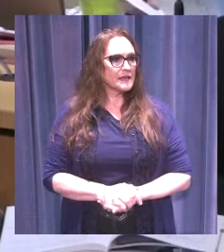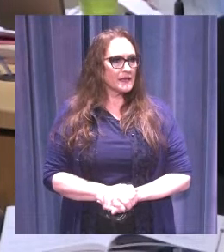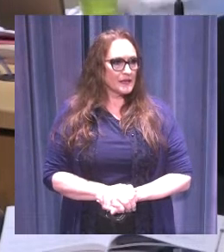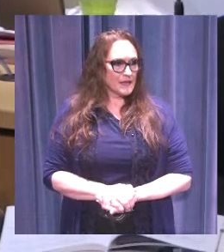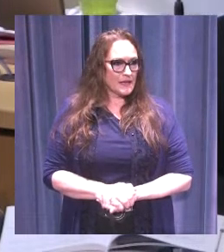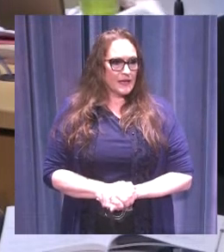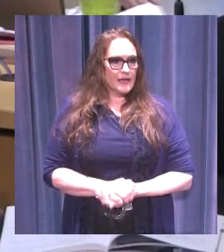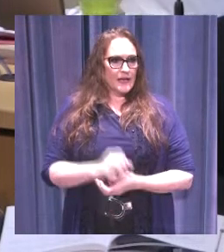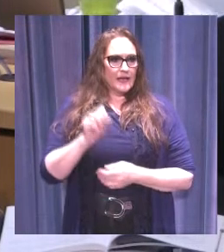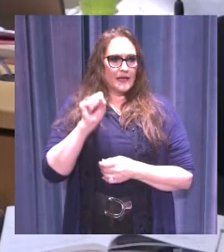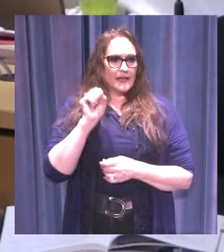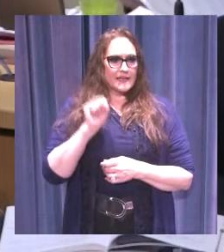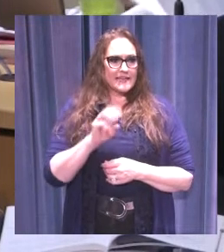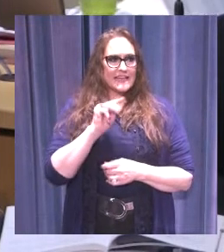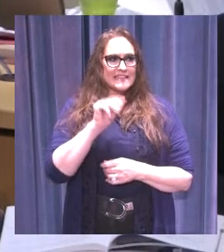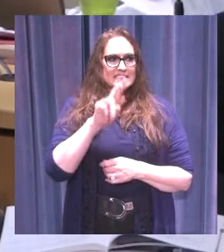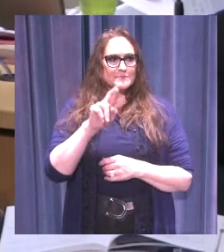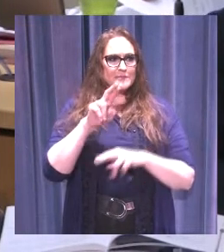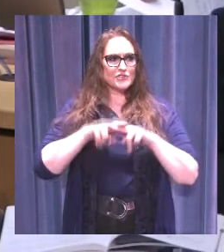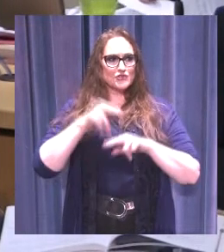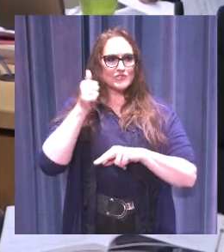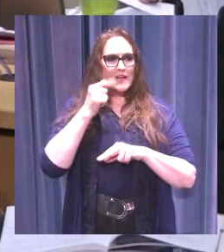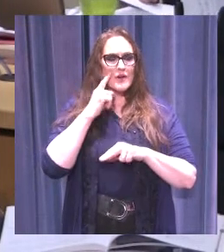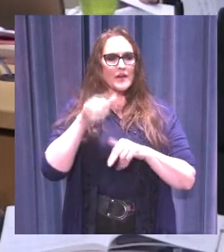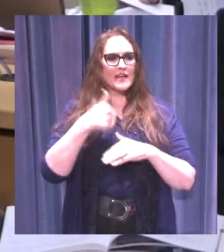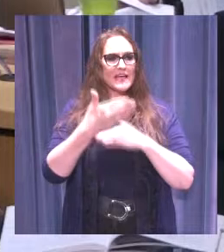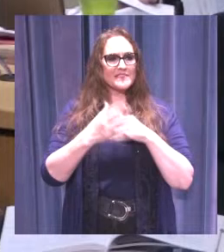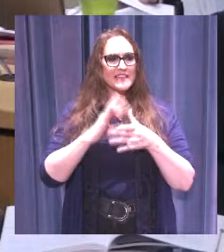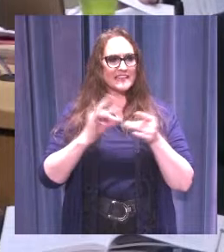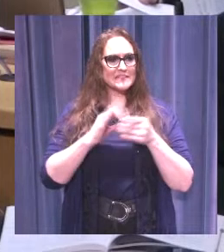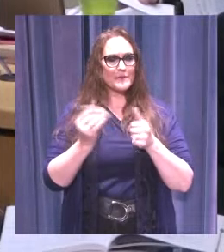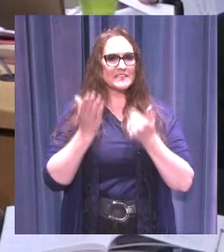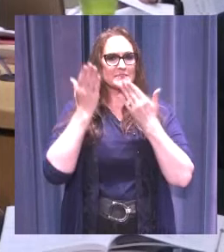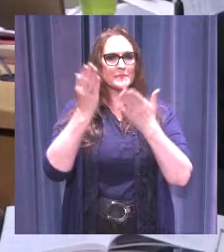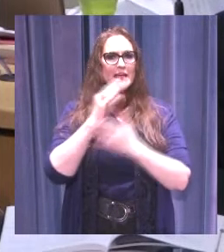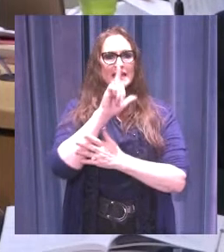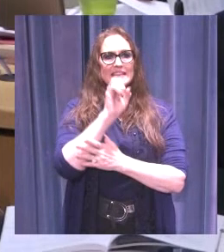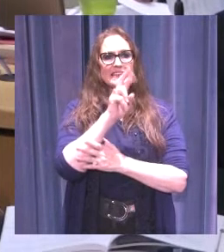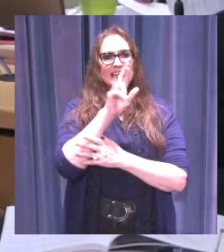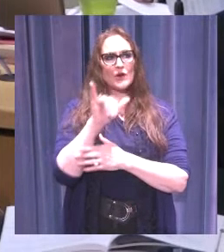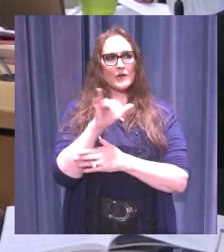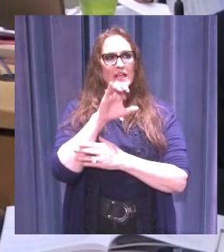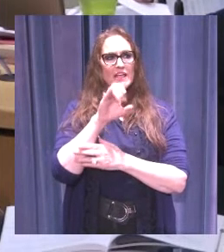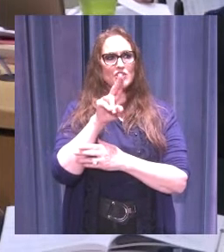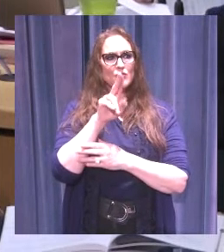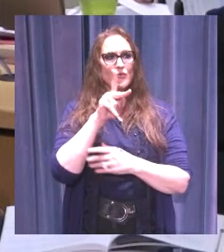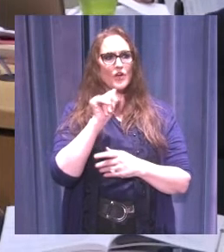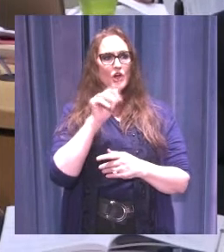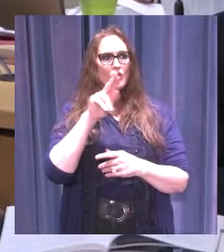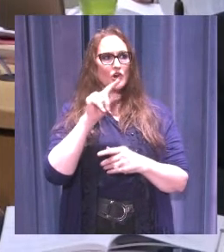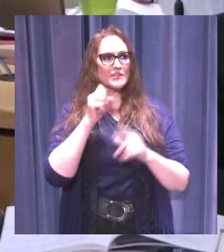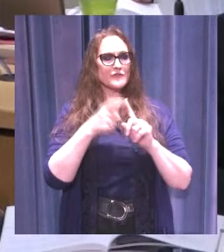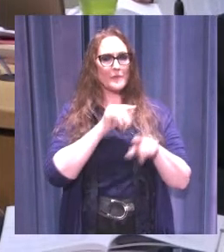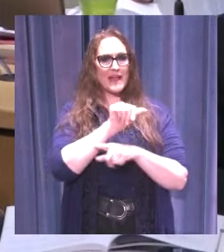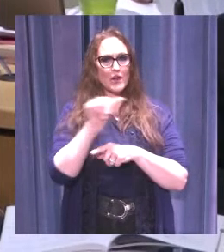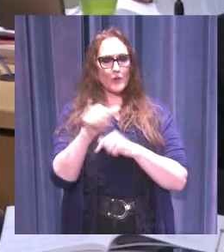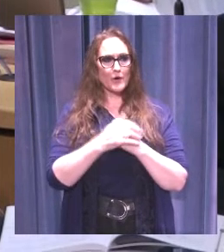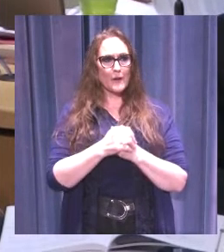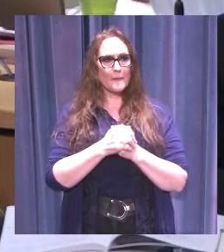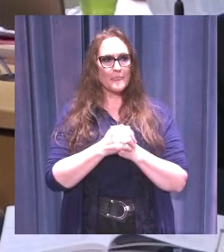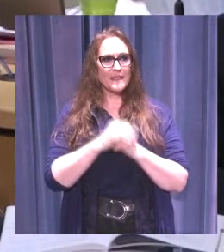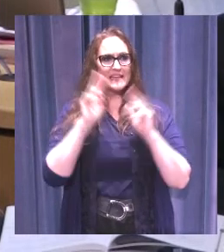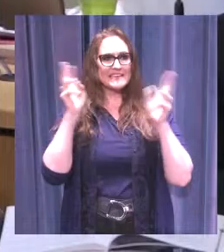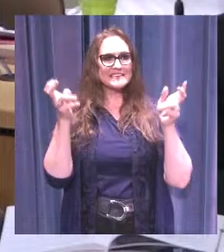Yes, Mr. Chair. The next comment's been submitted by Larry Ucarts of Ann Arbor on the topic of